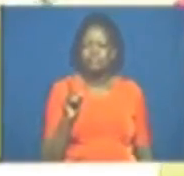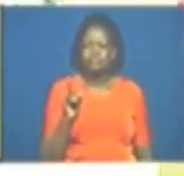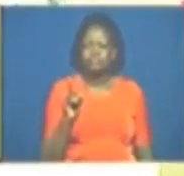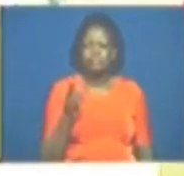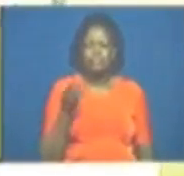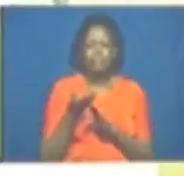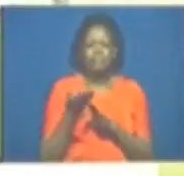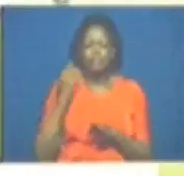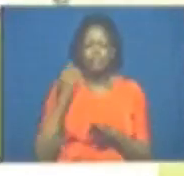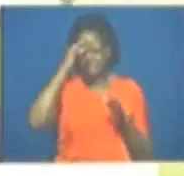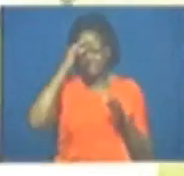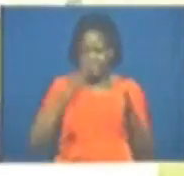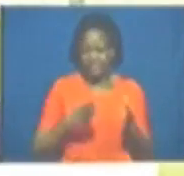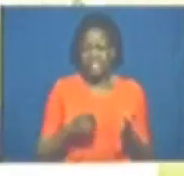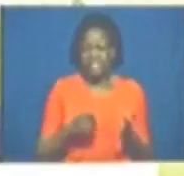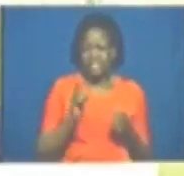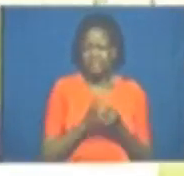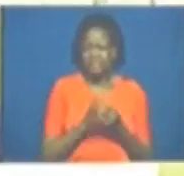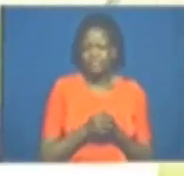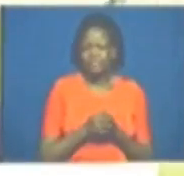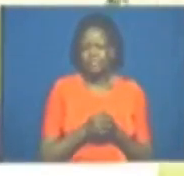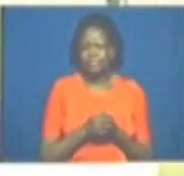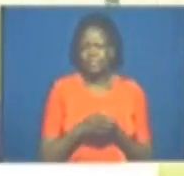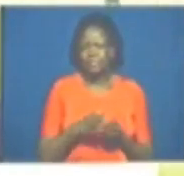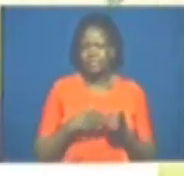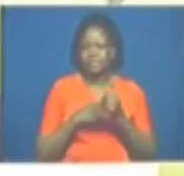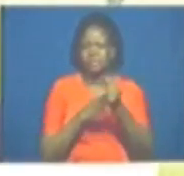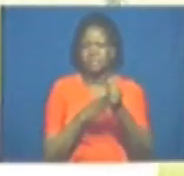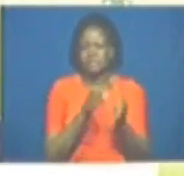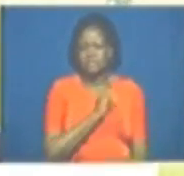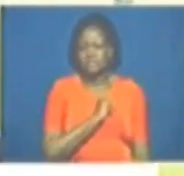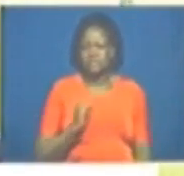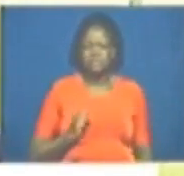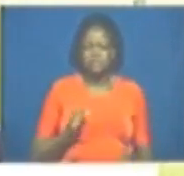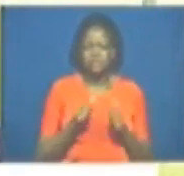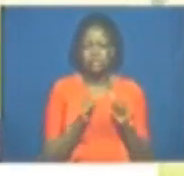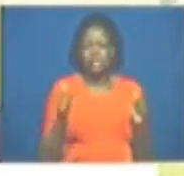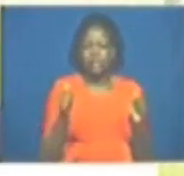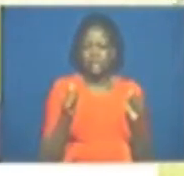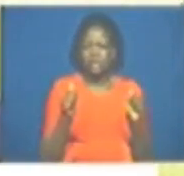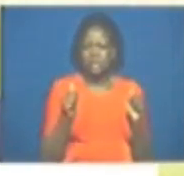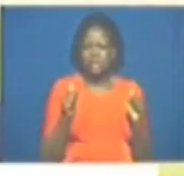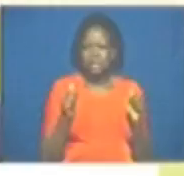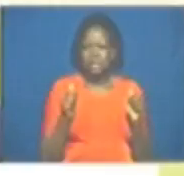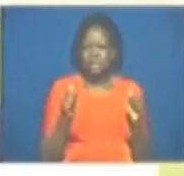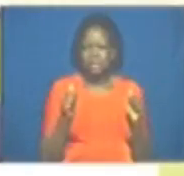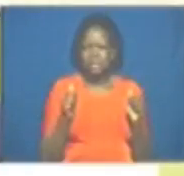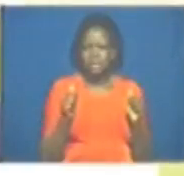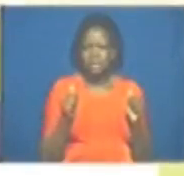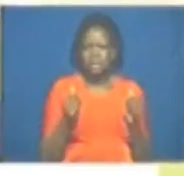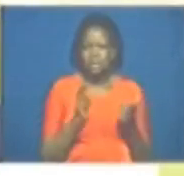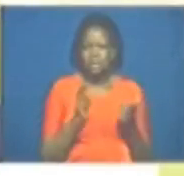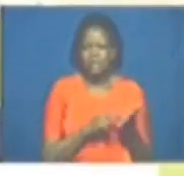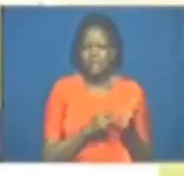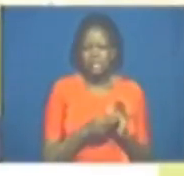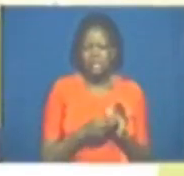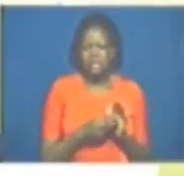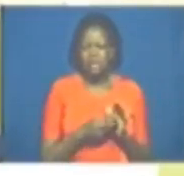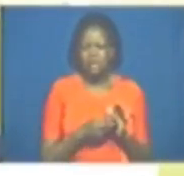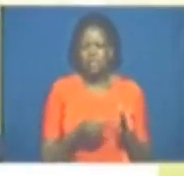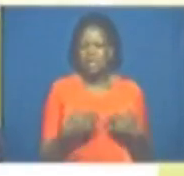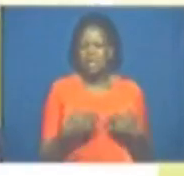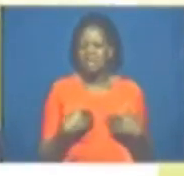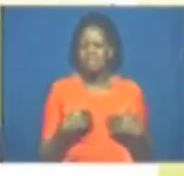governor, he has now guided the Senate properly. So there will be no